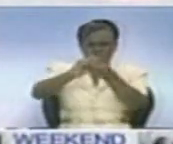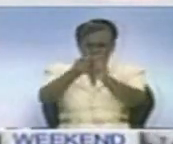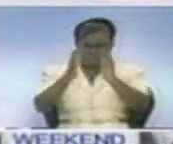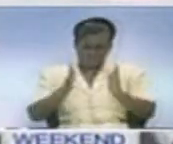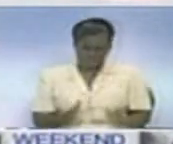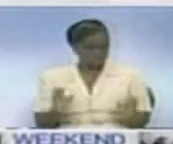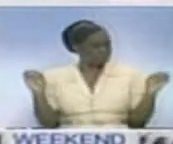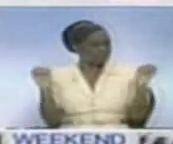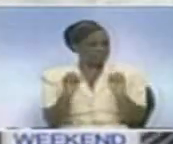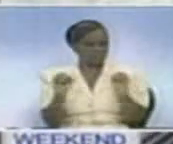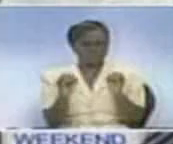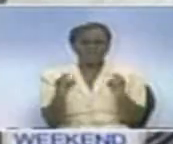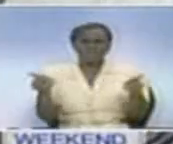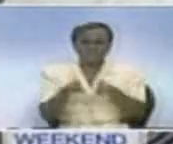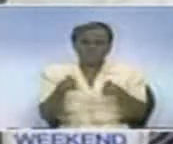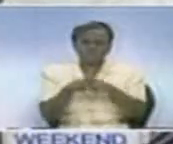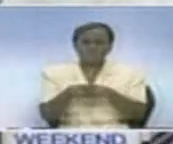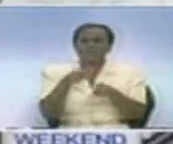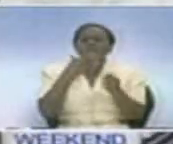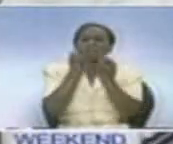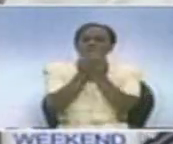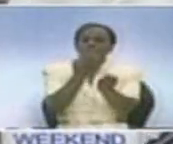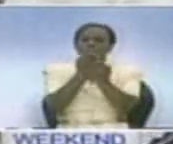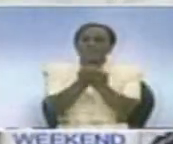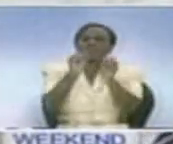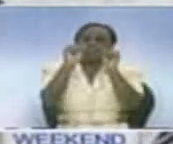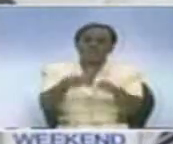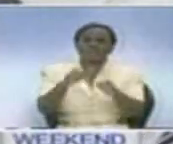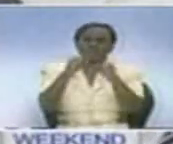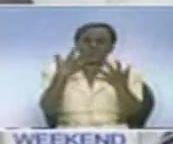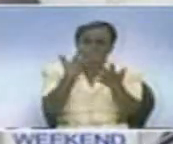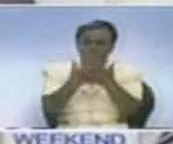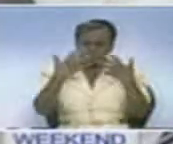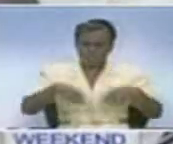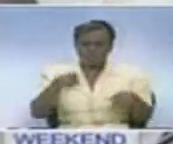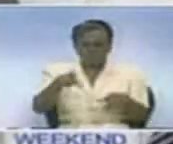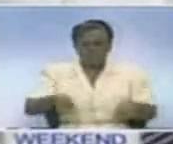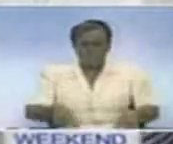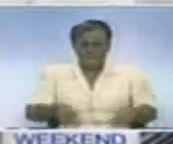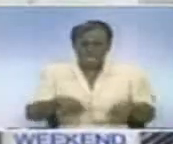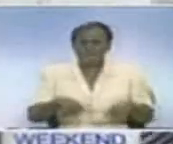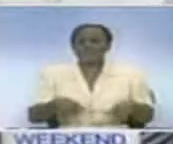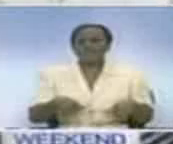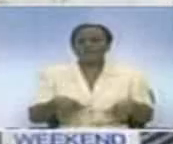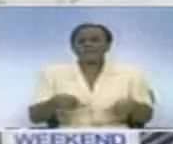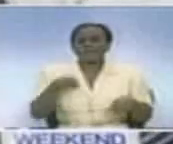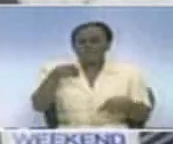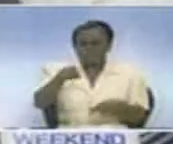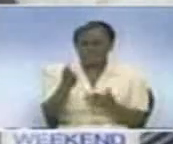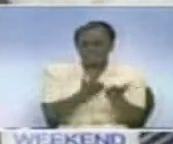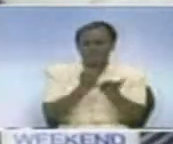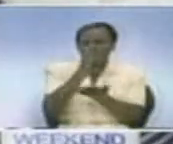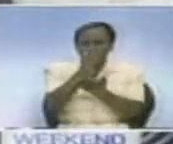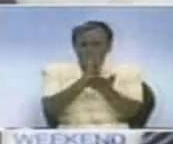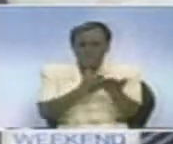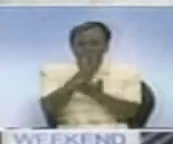The Kituo cha Sheria has prepared a proposal that could see inmates sentenced to life imprisonment serve only a part of